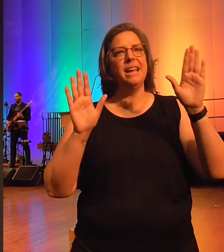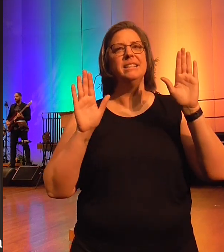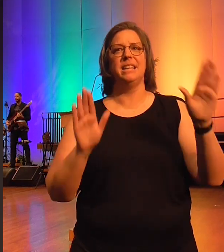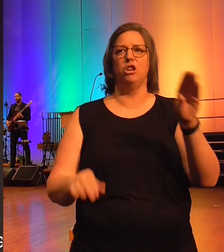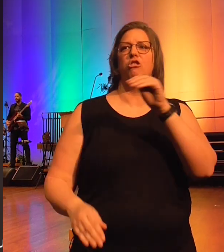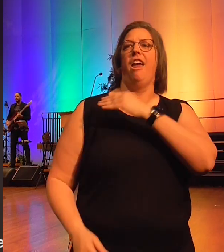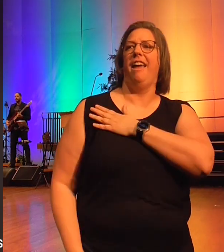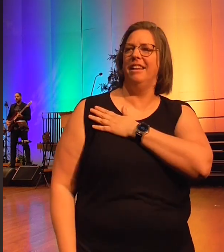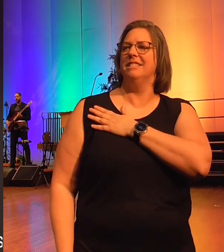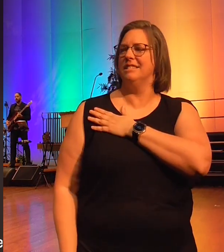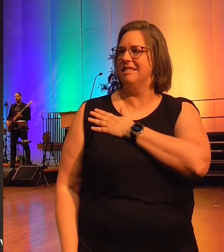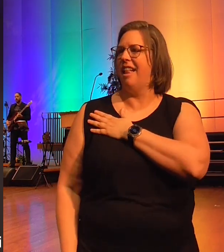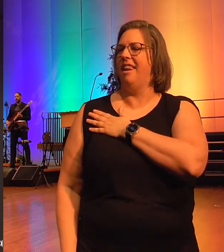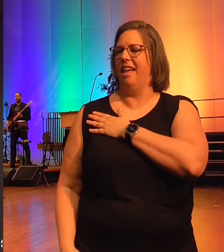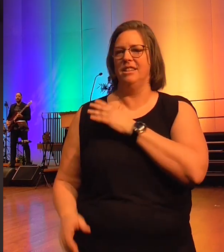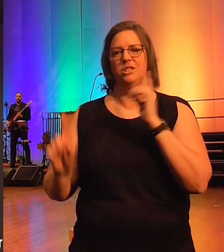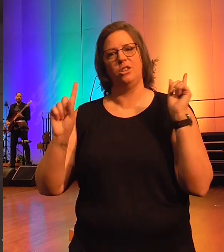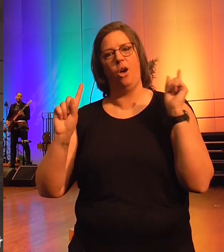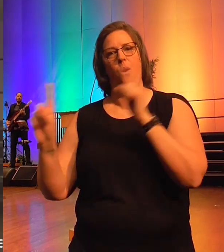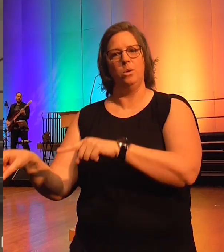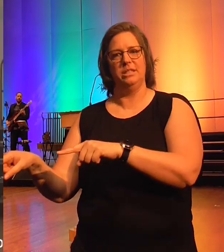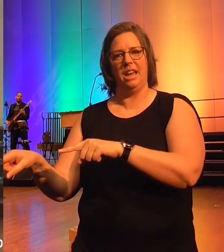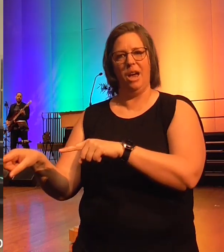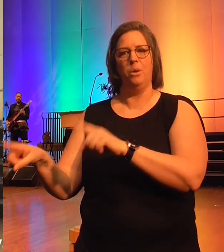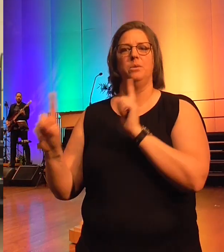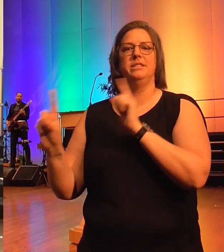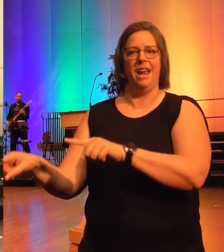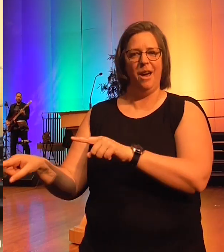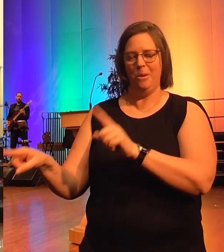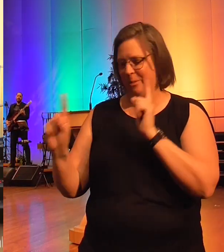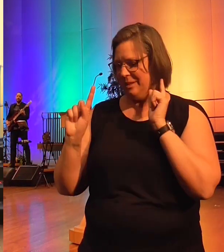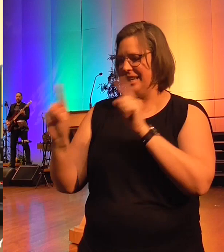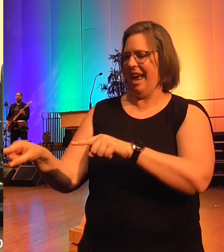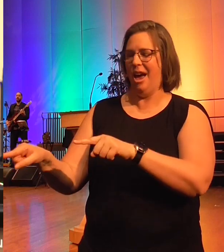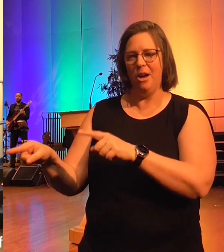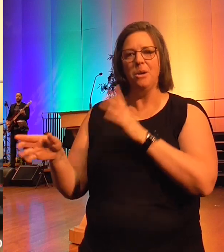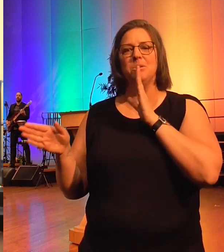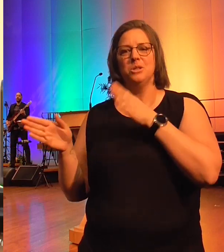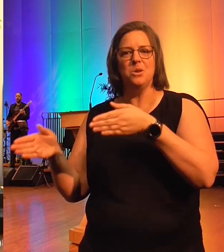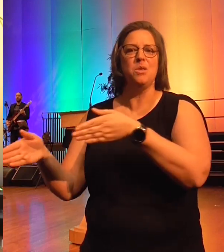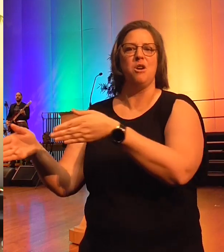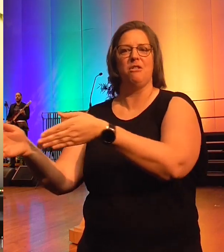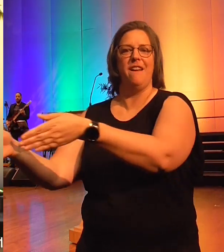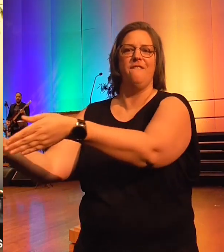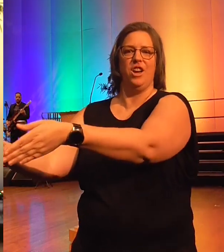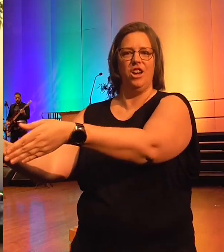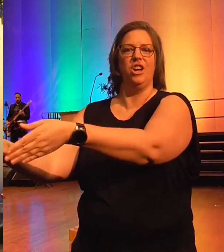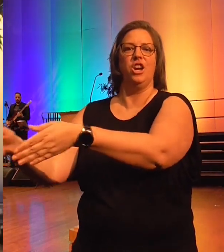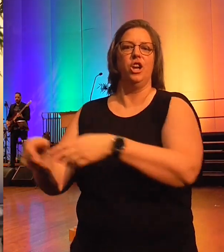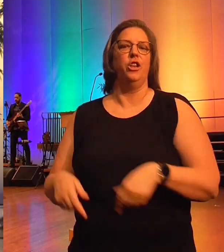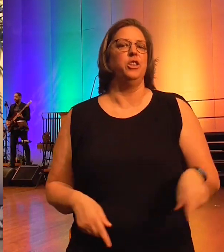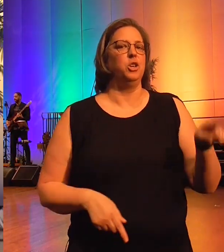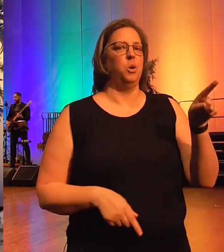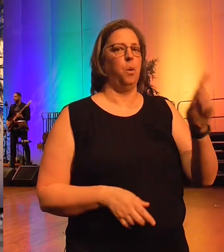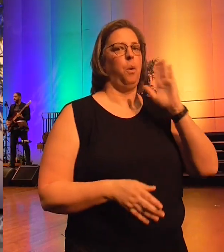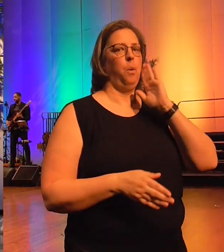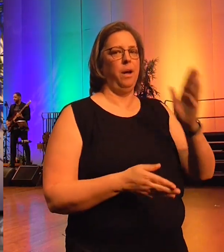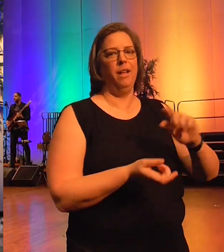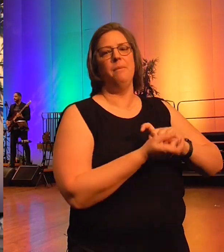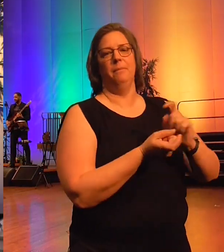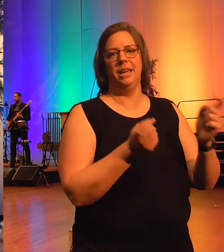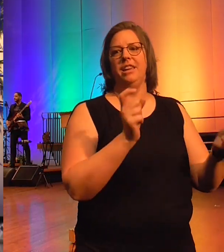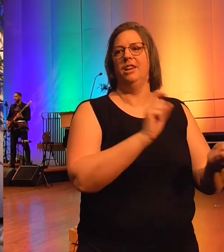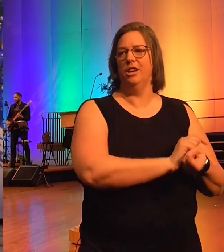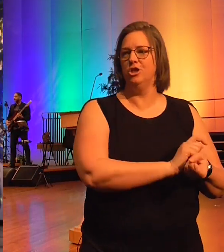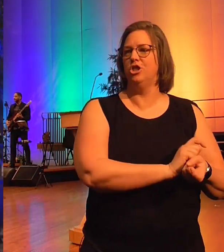amazing grace. Let's go down, down, down to the river. You will